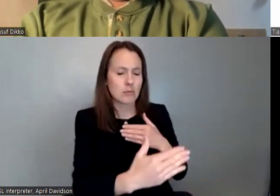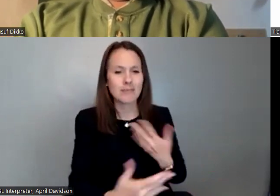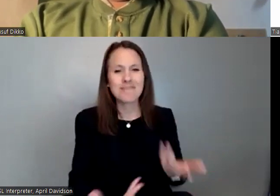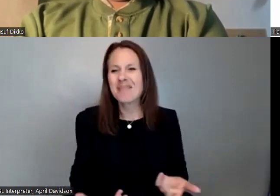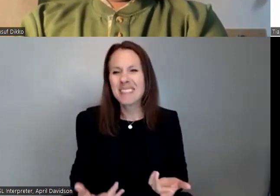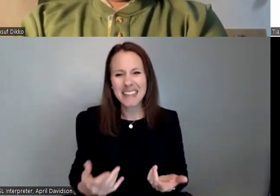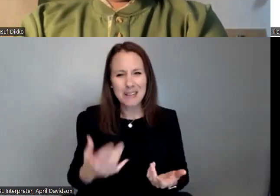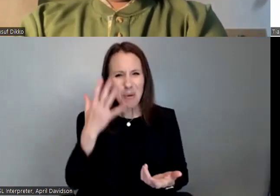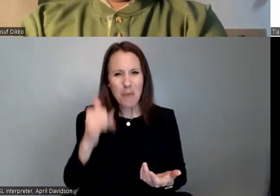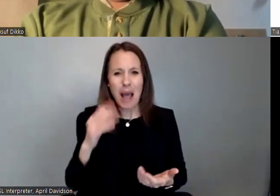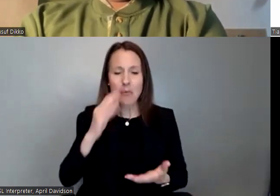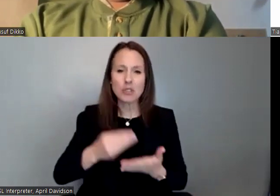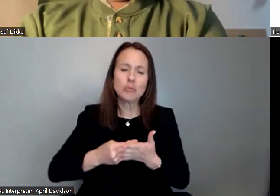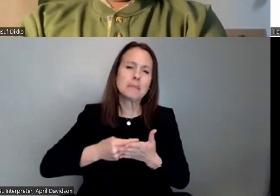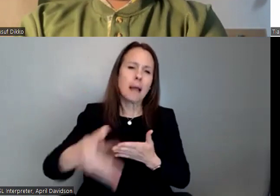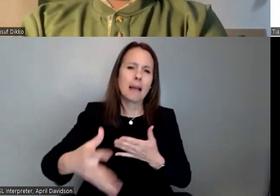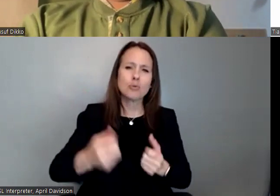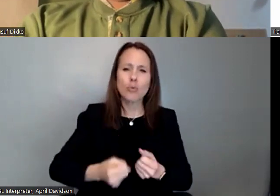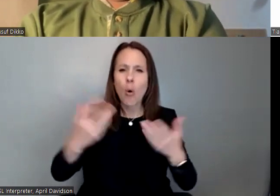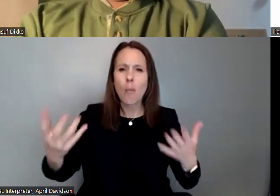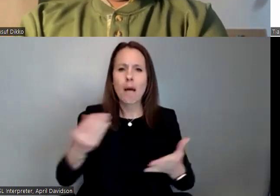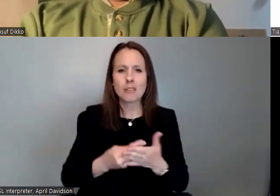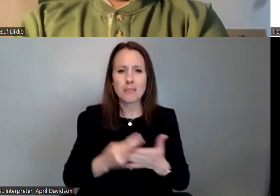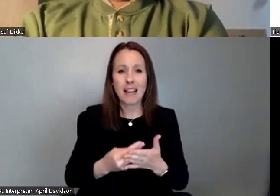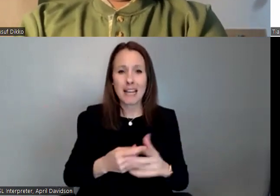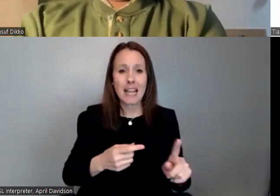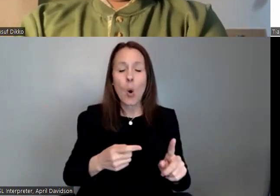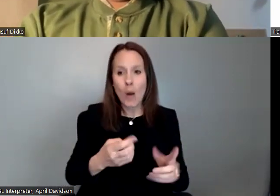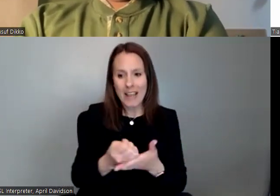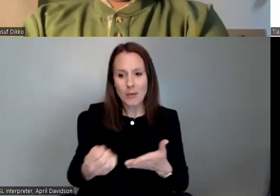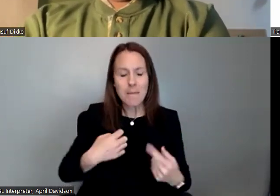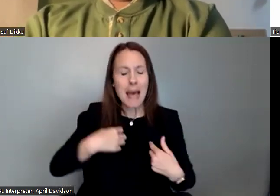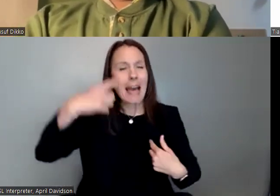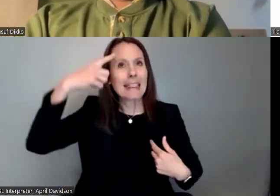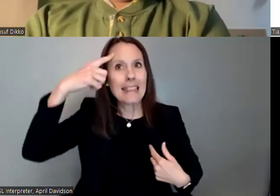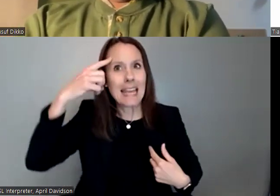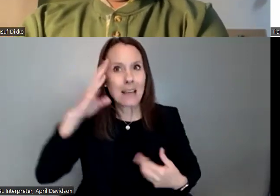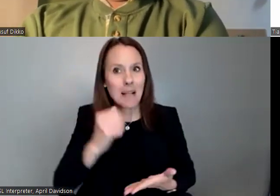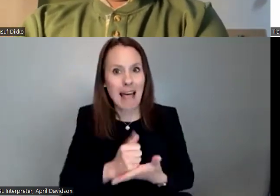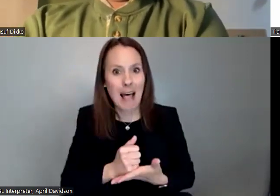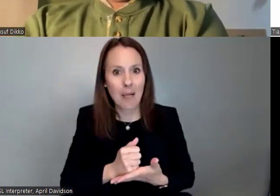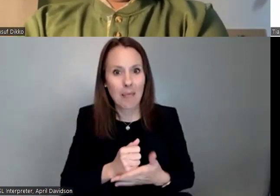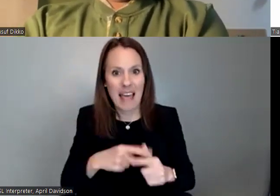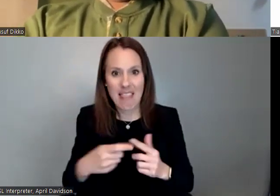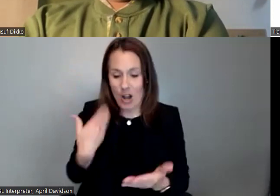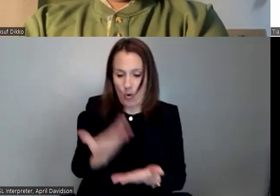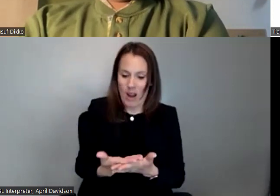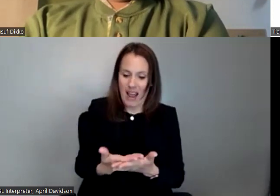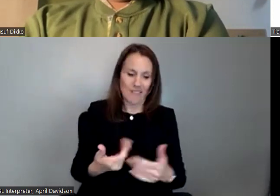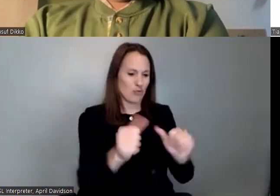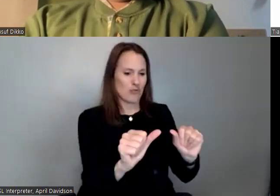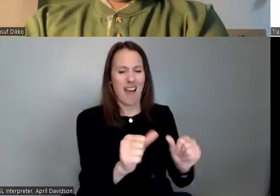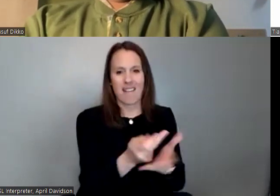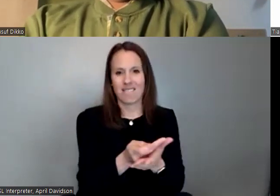spend thousands and thousands of dollars on a piece of equipment that you think may be helpful to a student just to find out that it may not